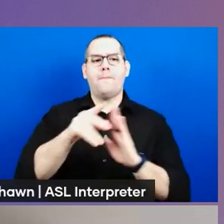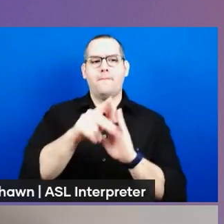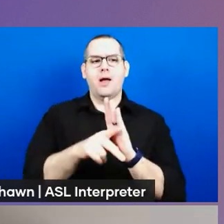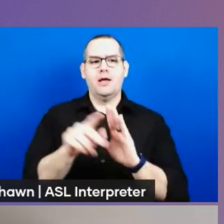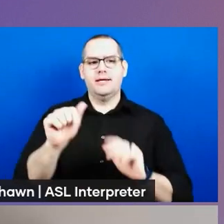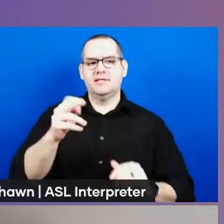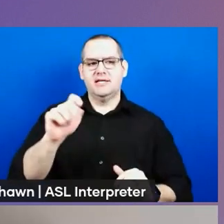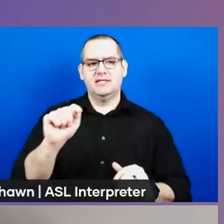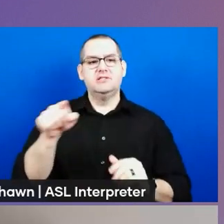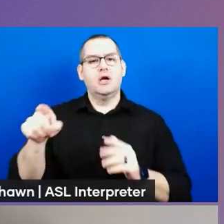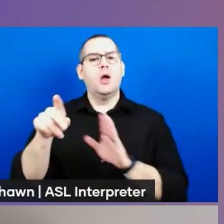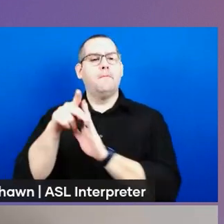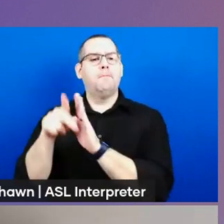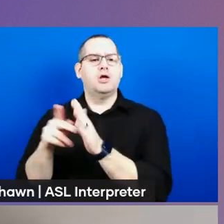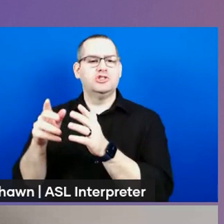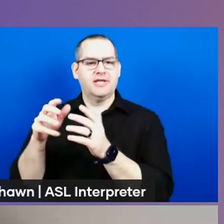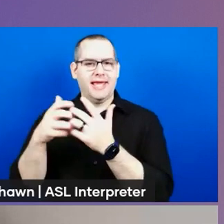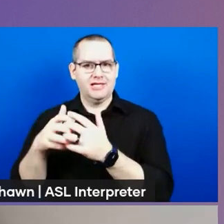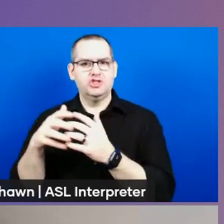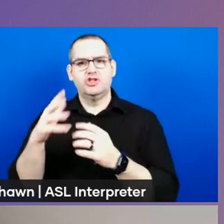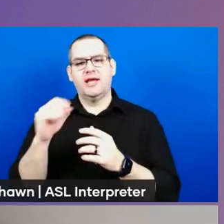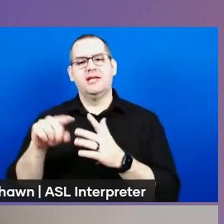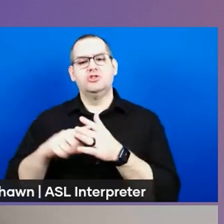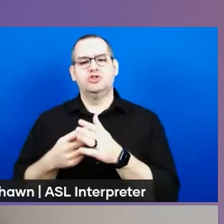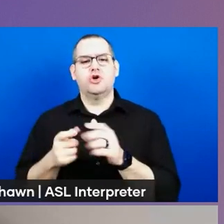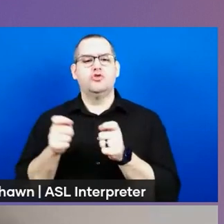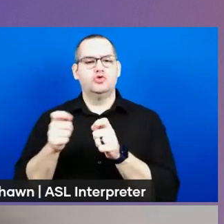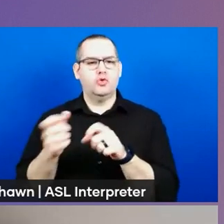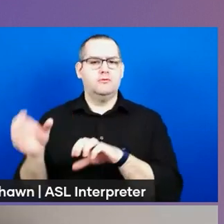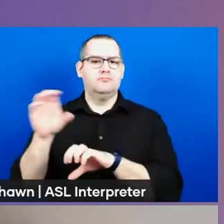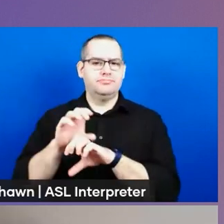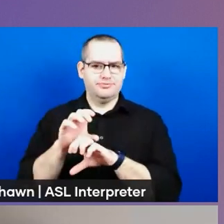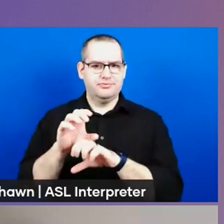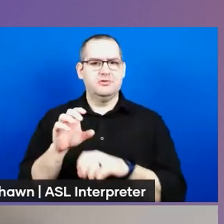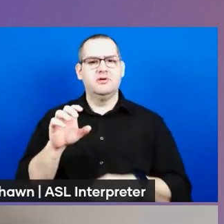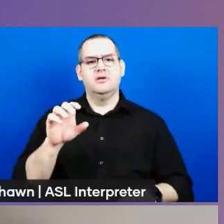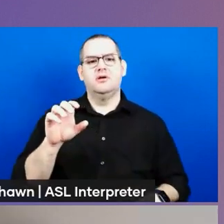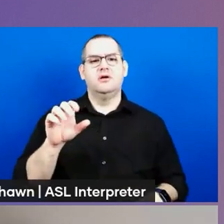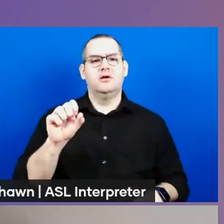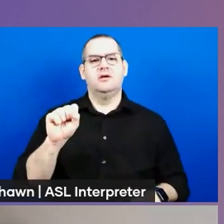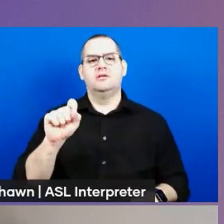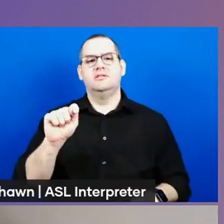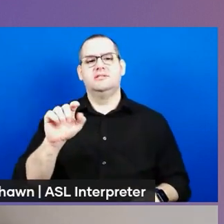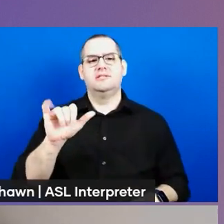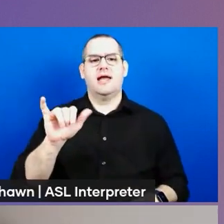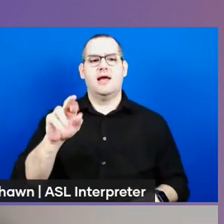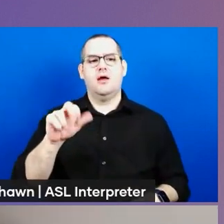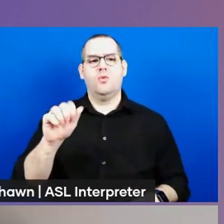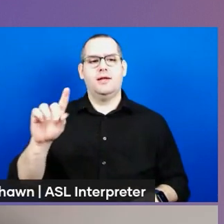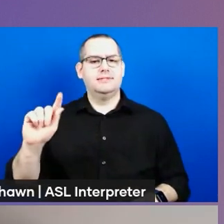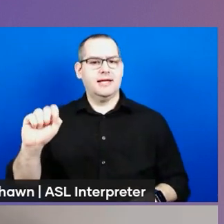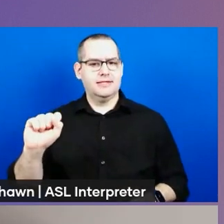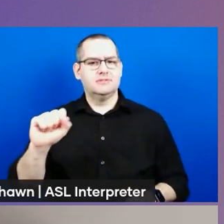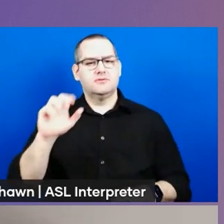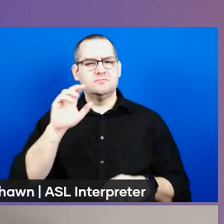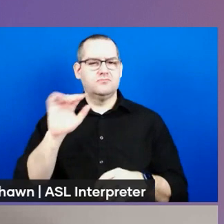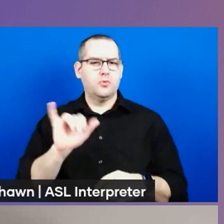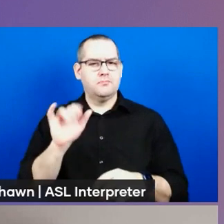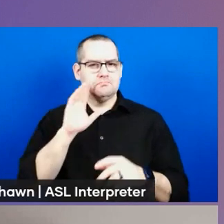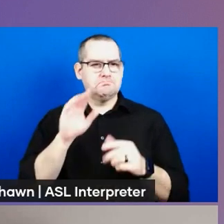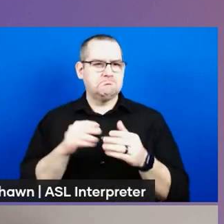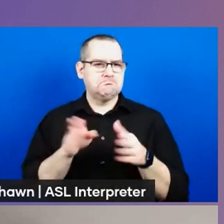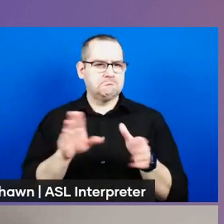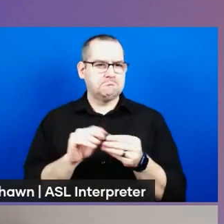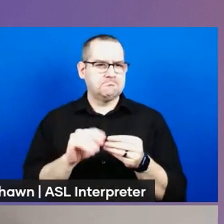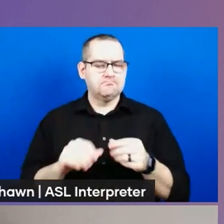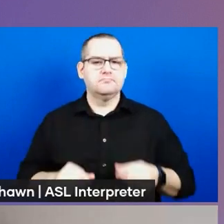policy engine, and then StyradDAS, a control plane on top, which we will use for a bit in the demo as well. So to